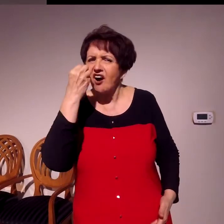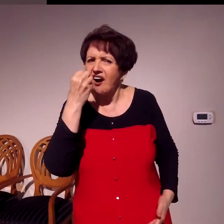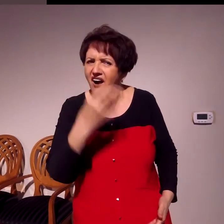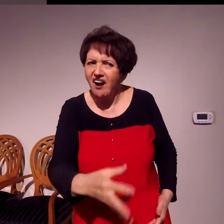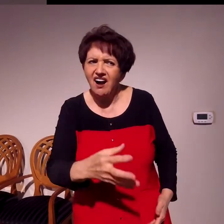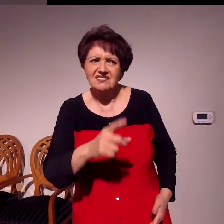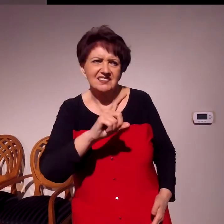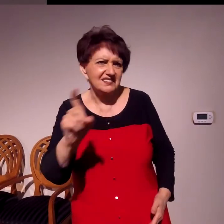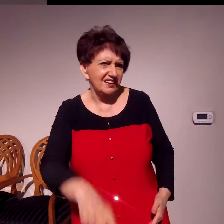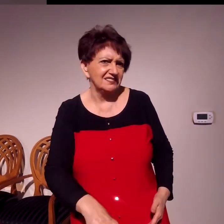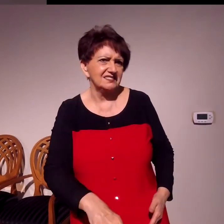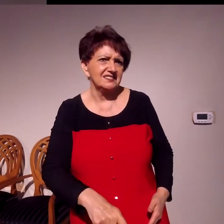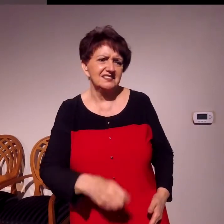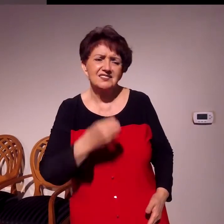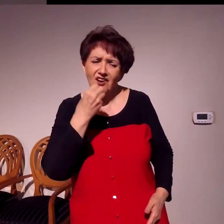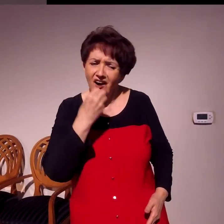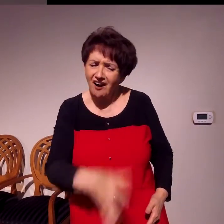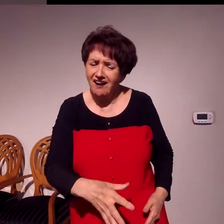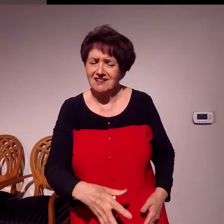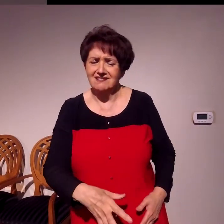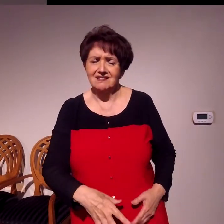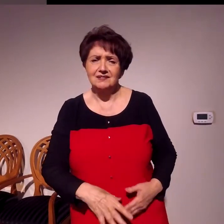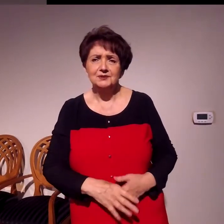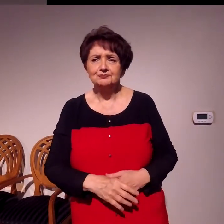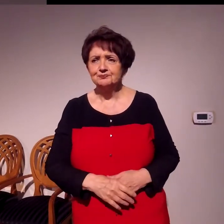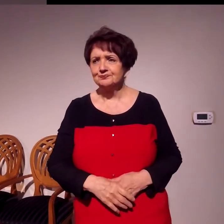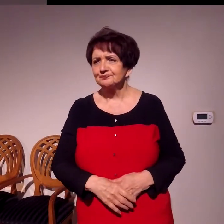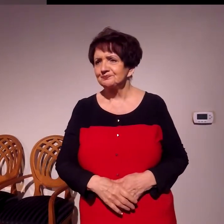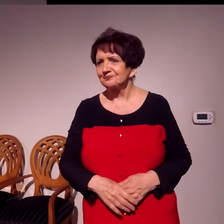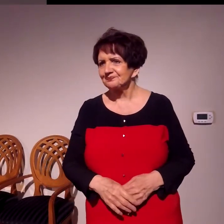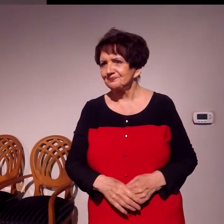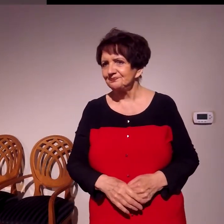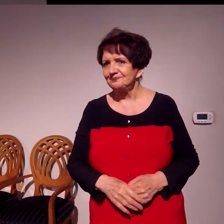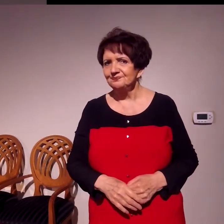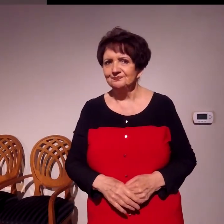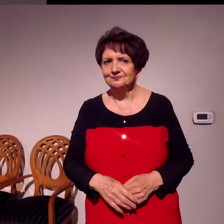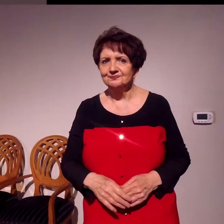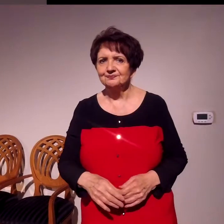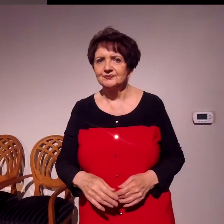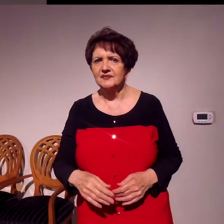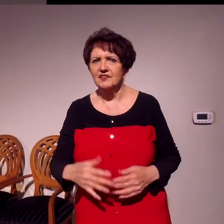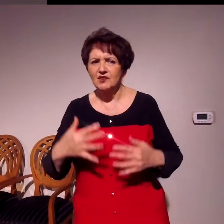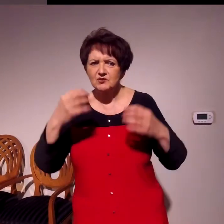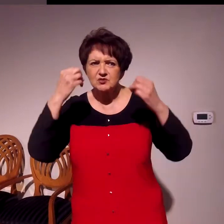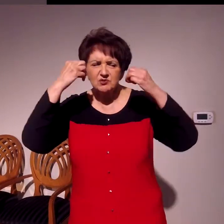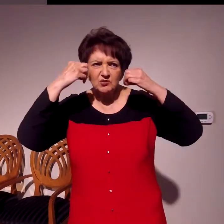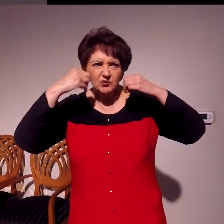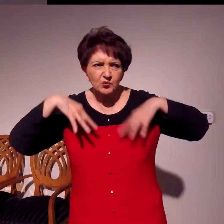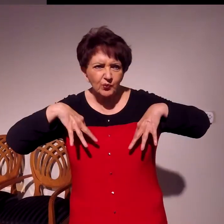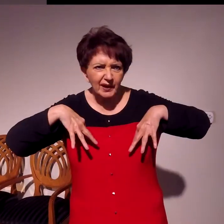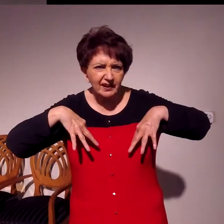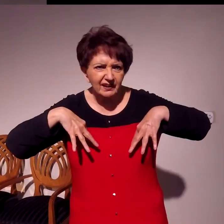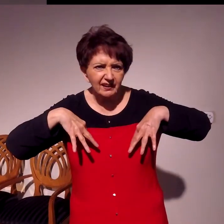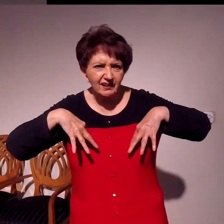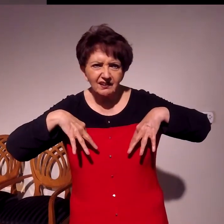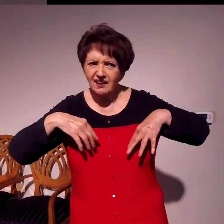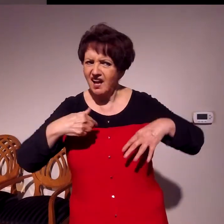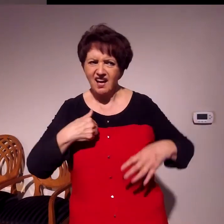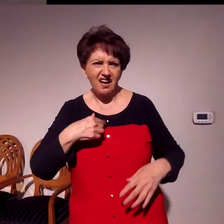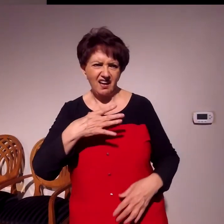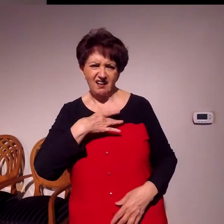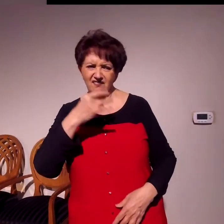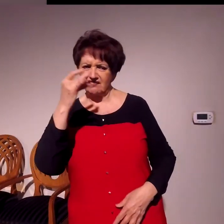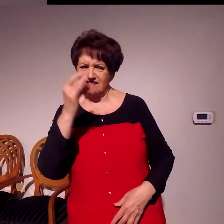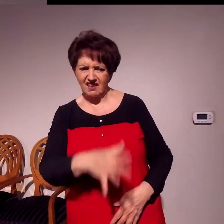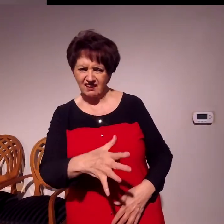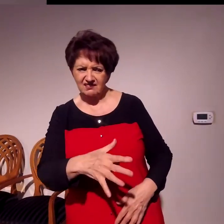It is really hot in Texas. And then there's that whole thing about sweating. Yeah, not so big on sweating. Not so